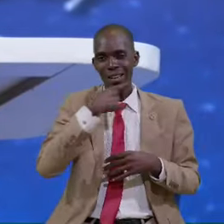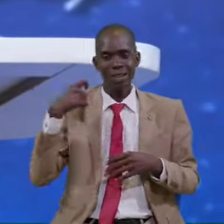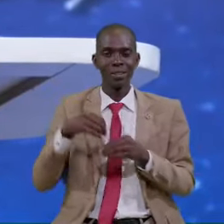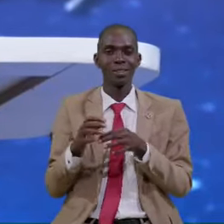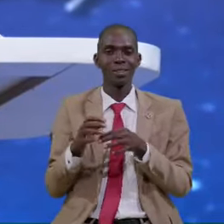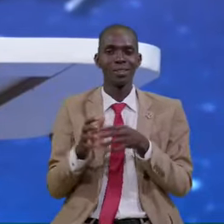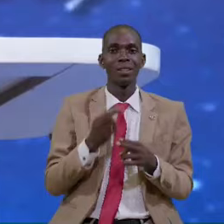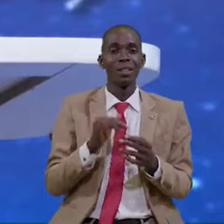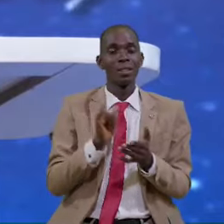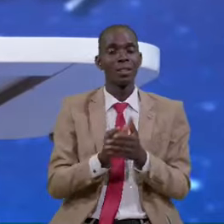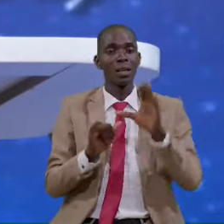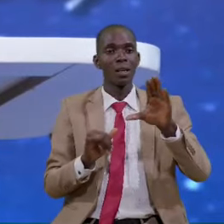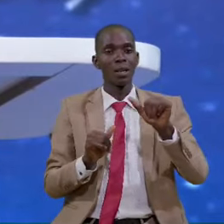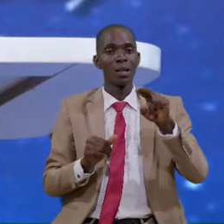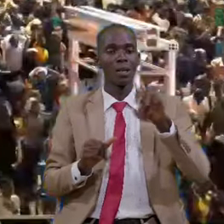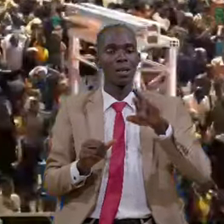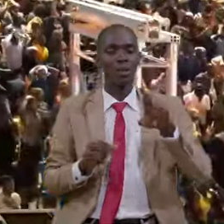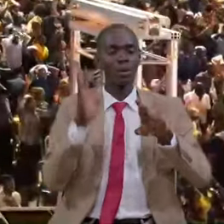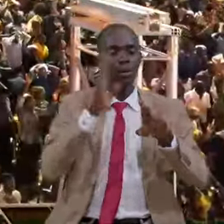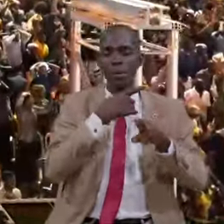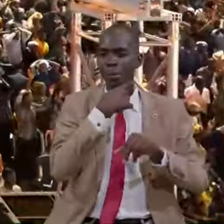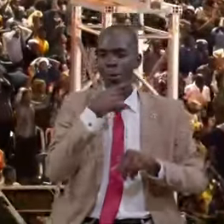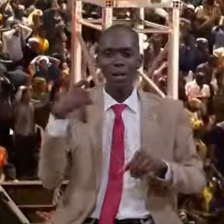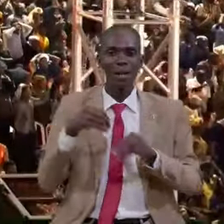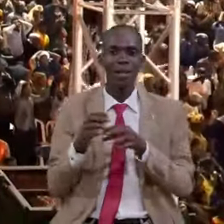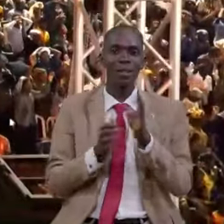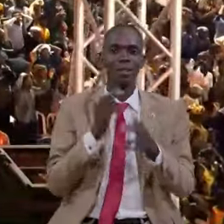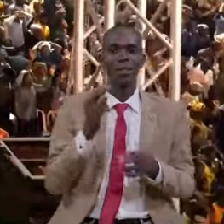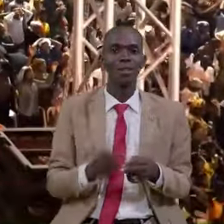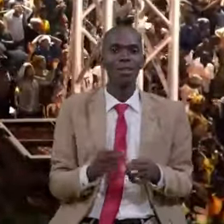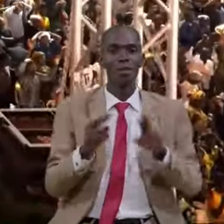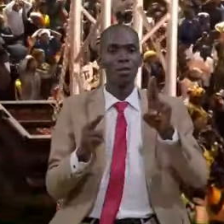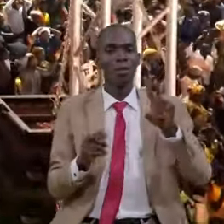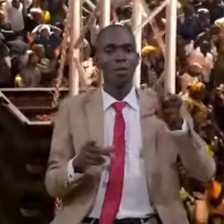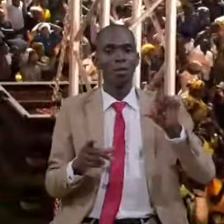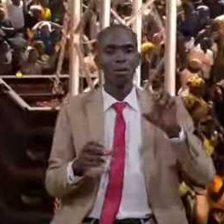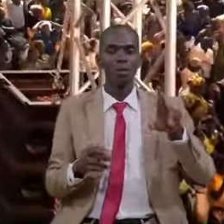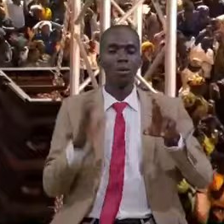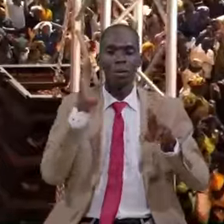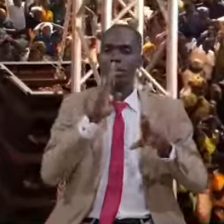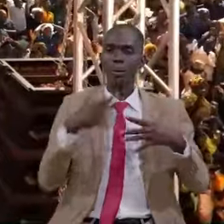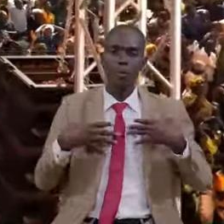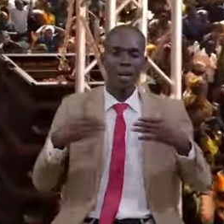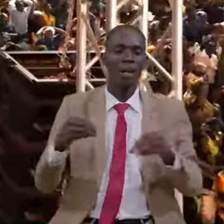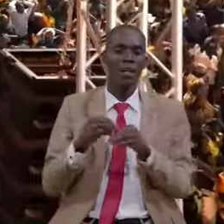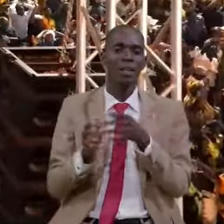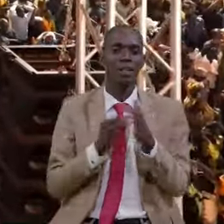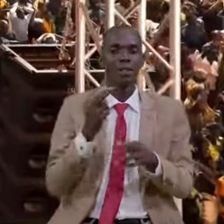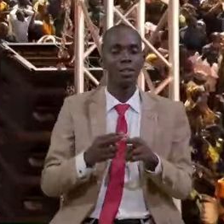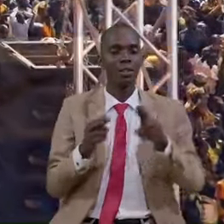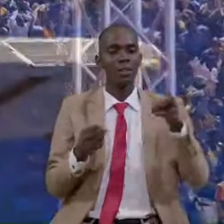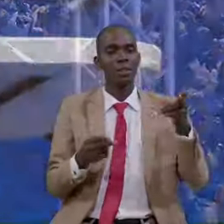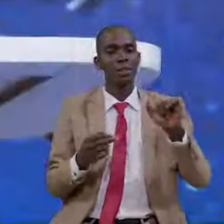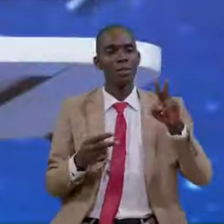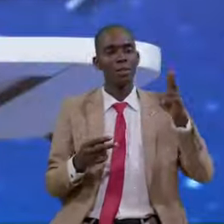that cancer will dry up Ula you'll be healed HIV